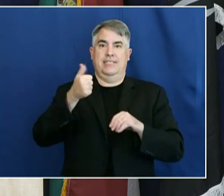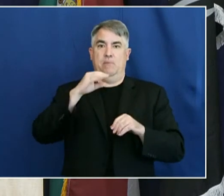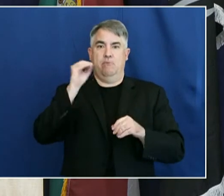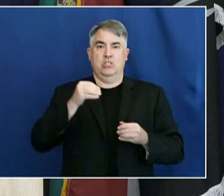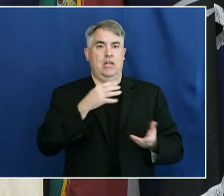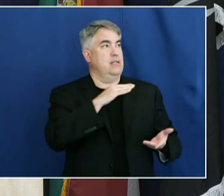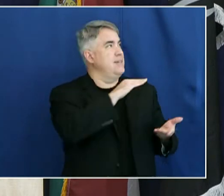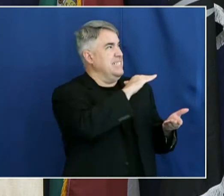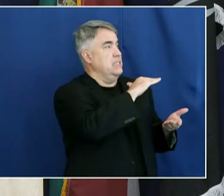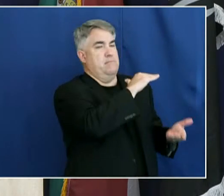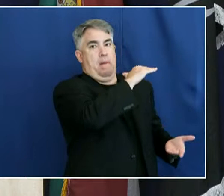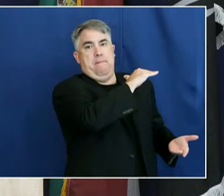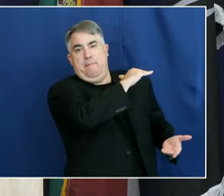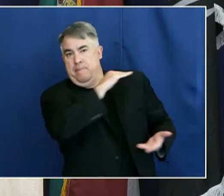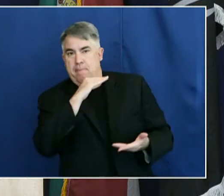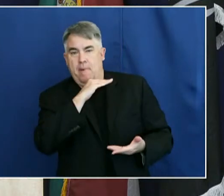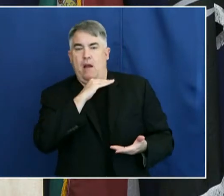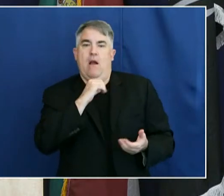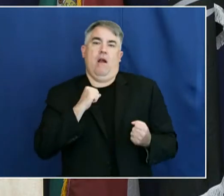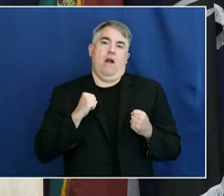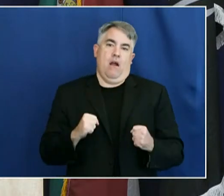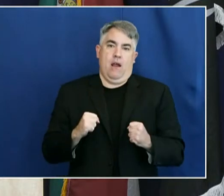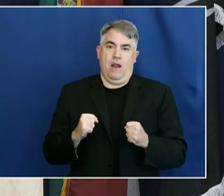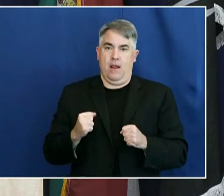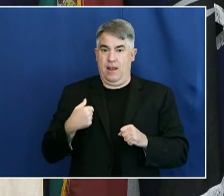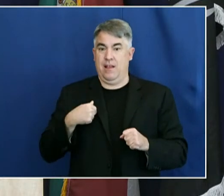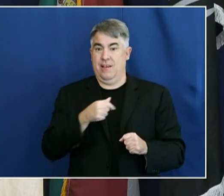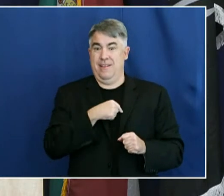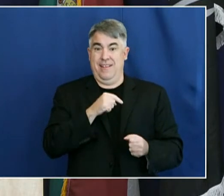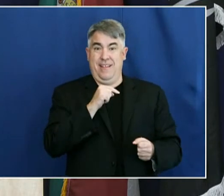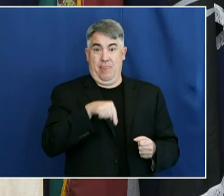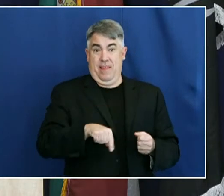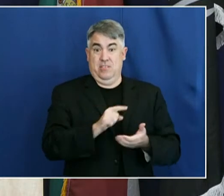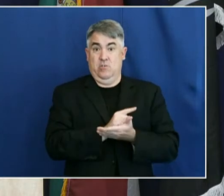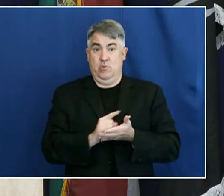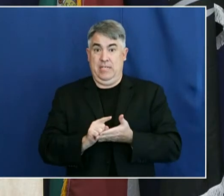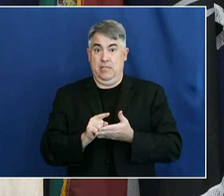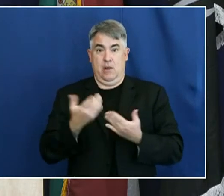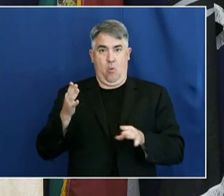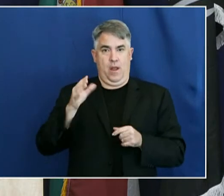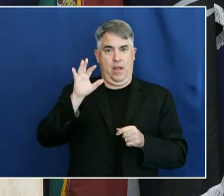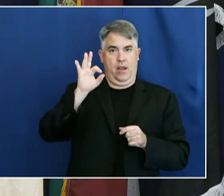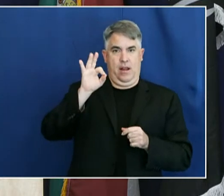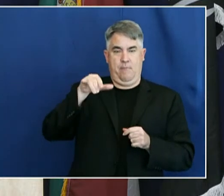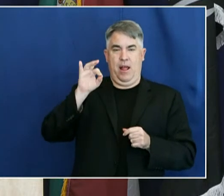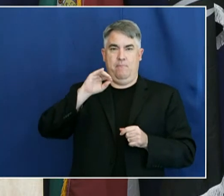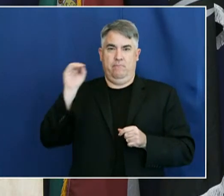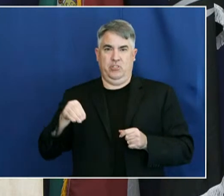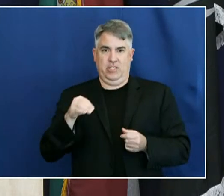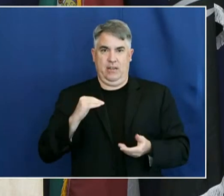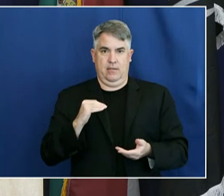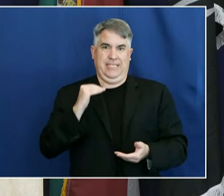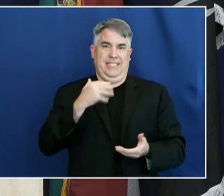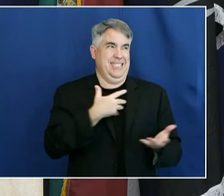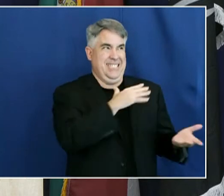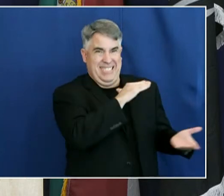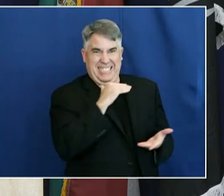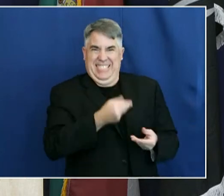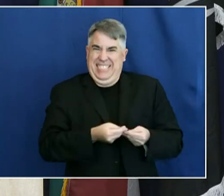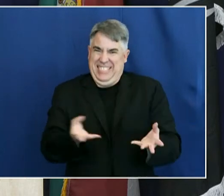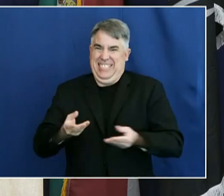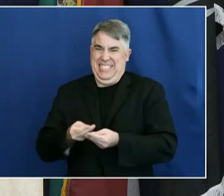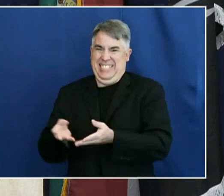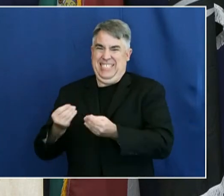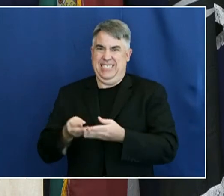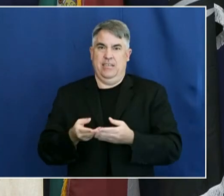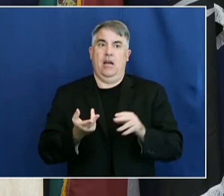week. You'll remember this week was about 9% higher than last week, and so we are beginning to see sustained increases in the availability of